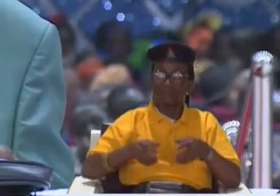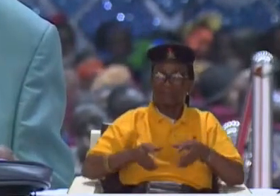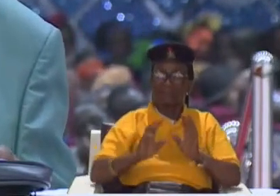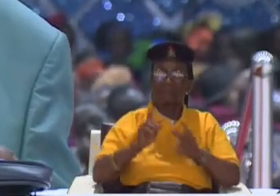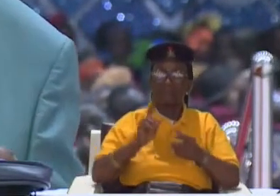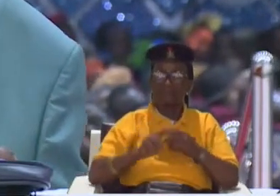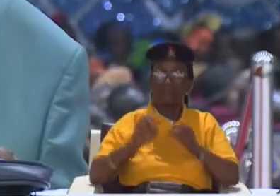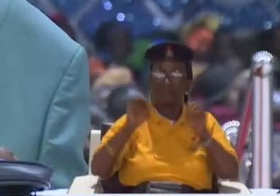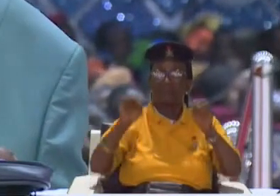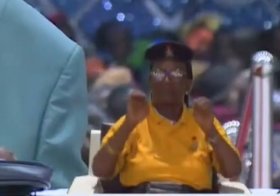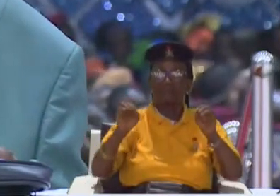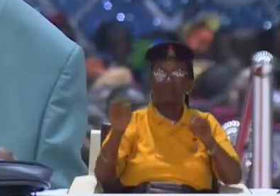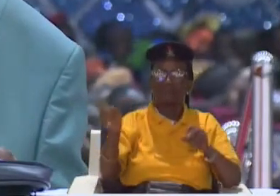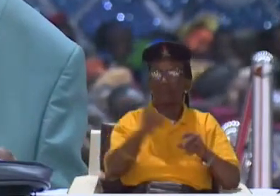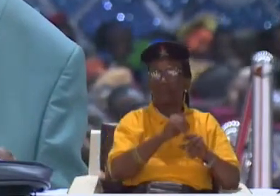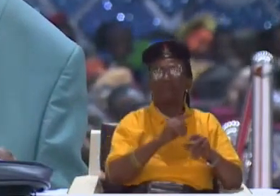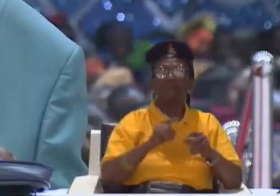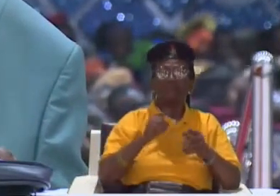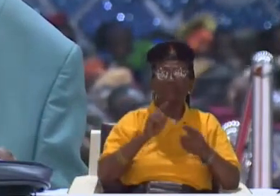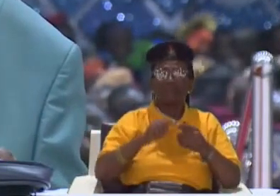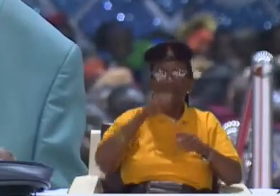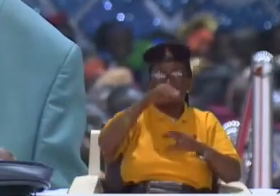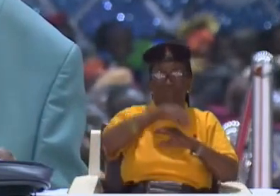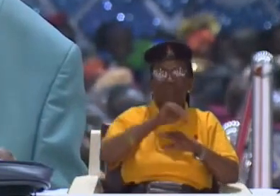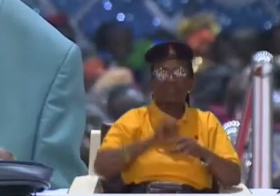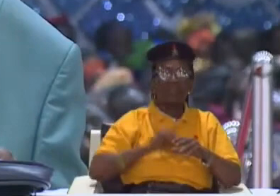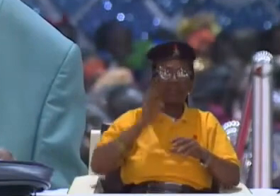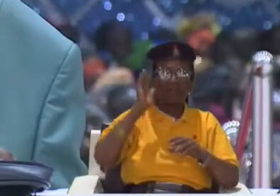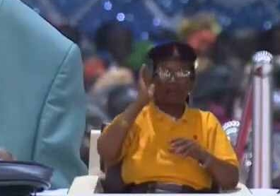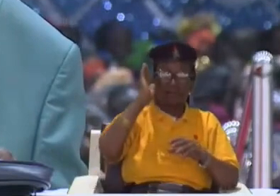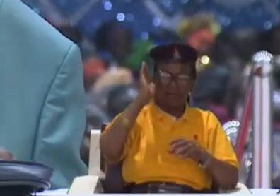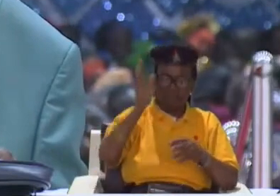I'm going to ask you to pray. I will give you your prayer points.